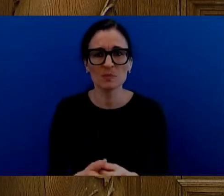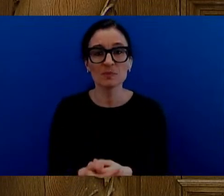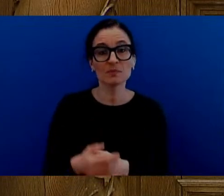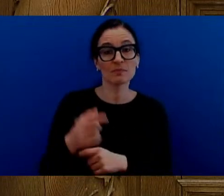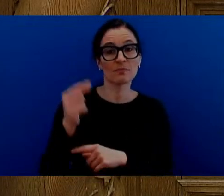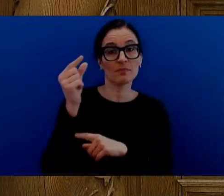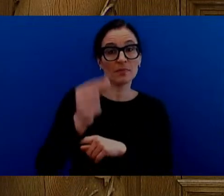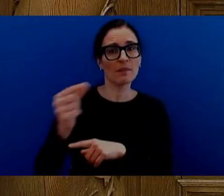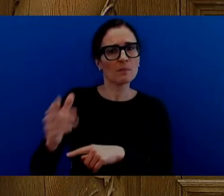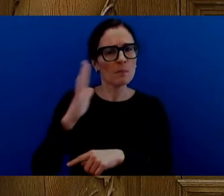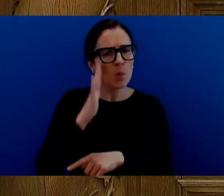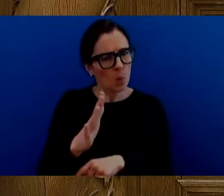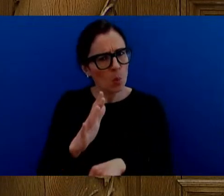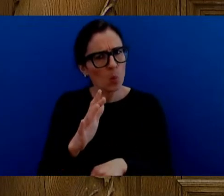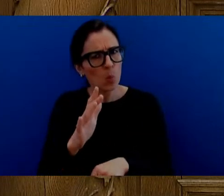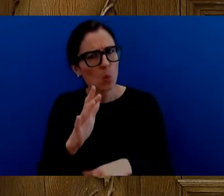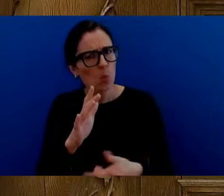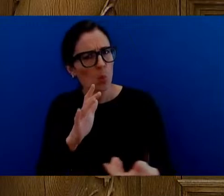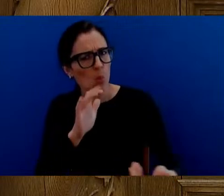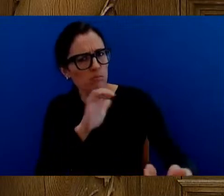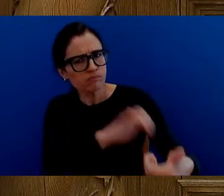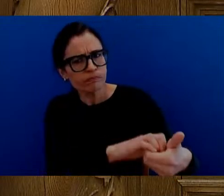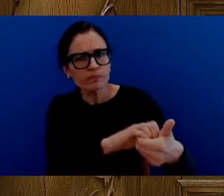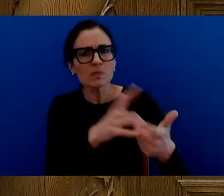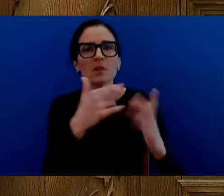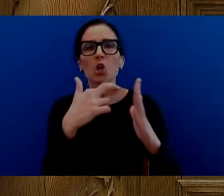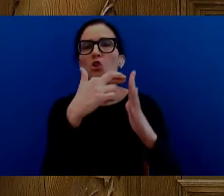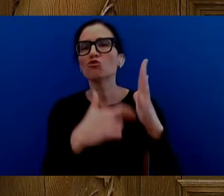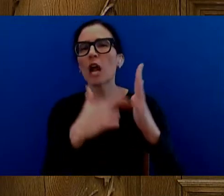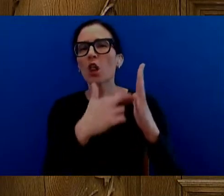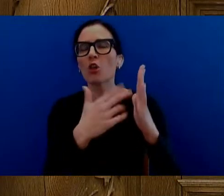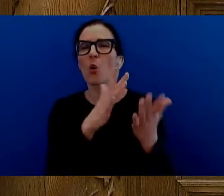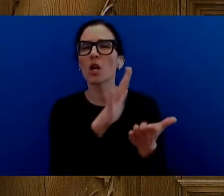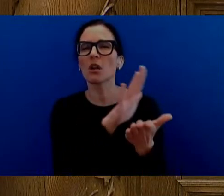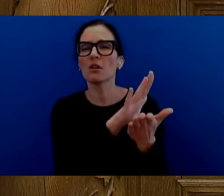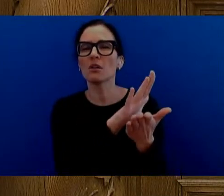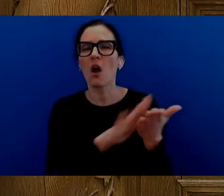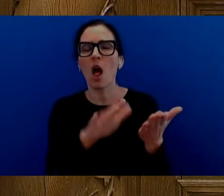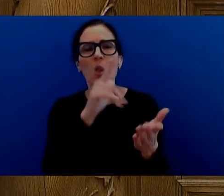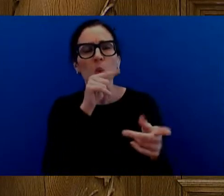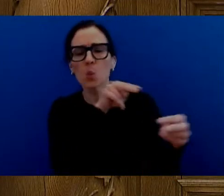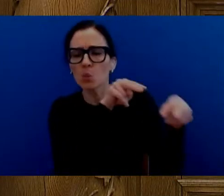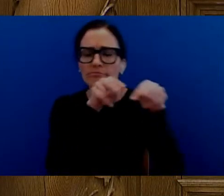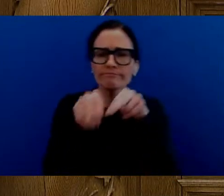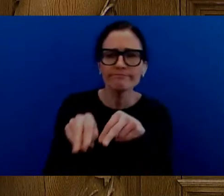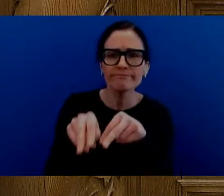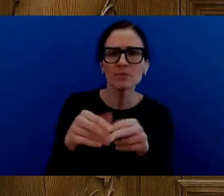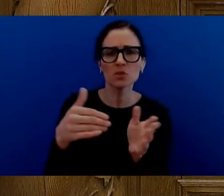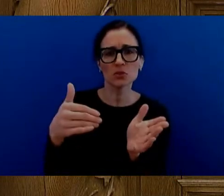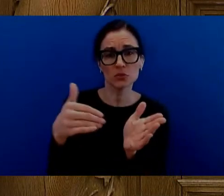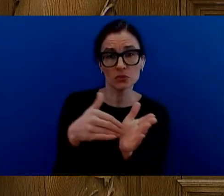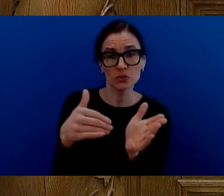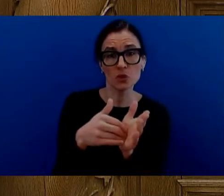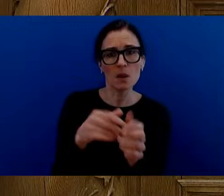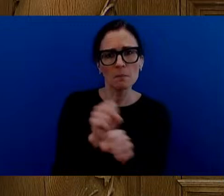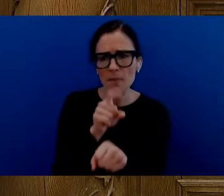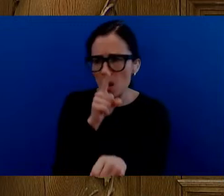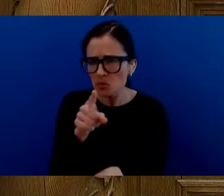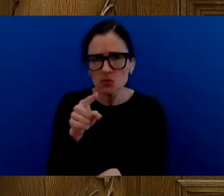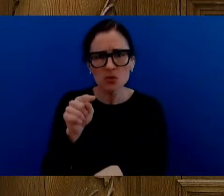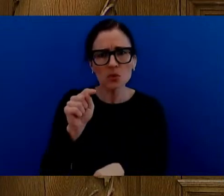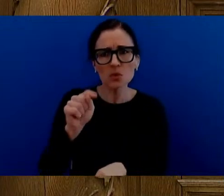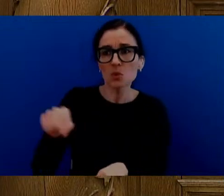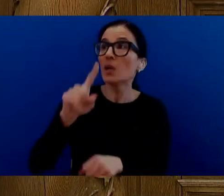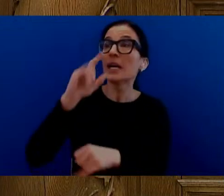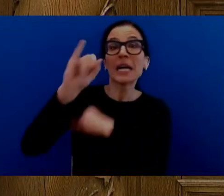colleges to ensure trained healthcare workers from other countries have their credentials recognized faster. That